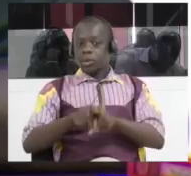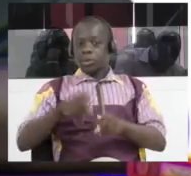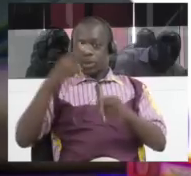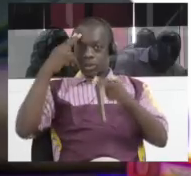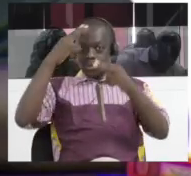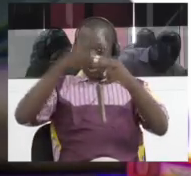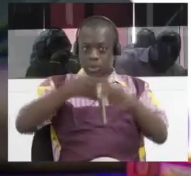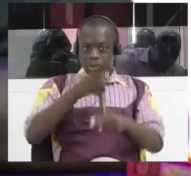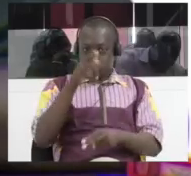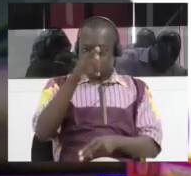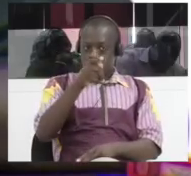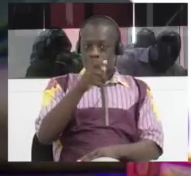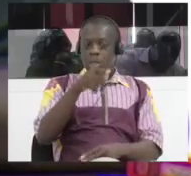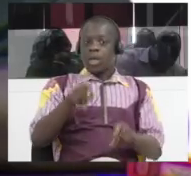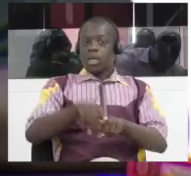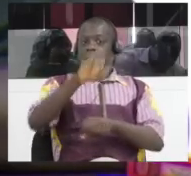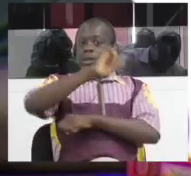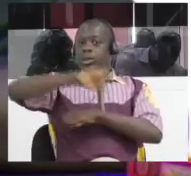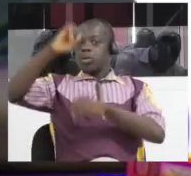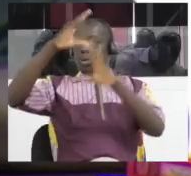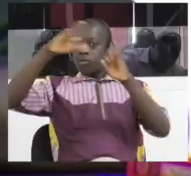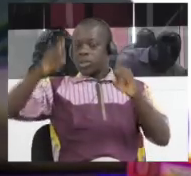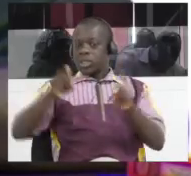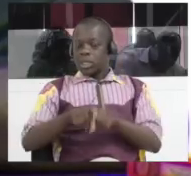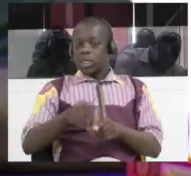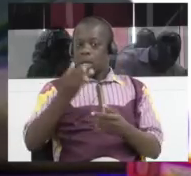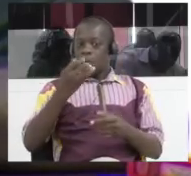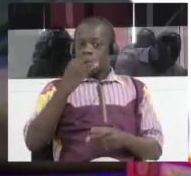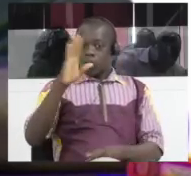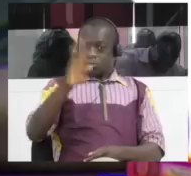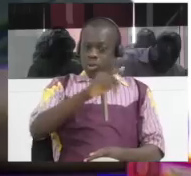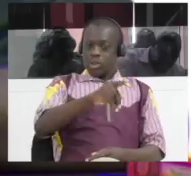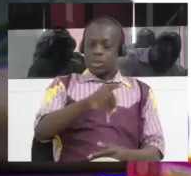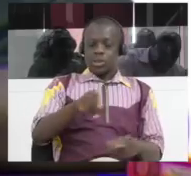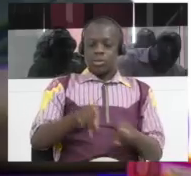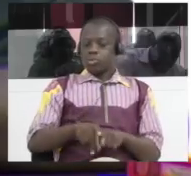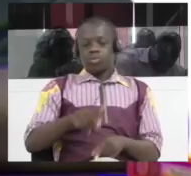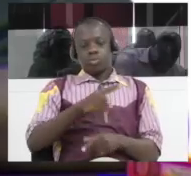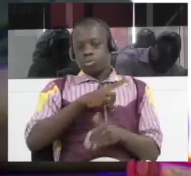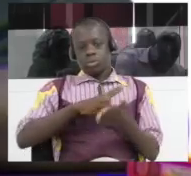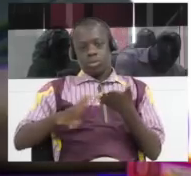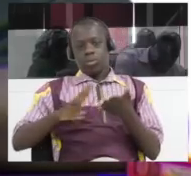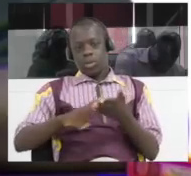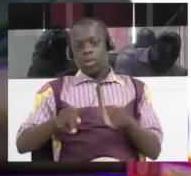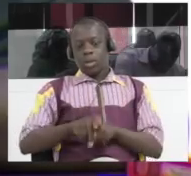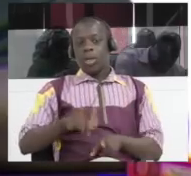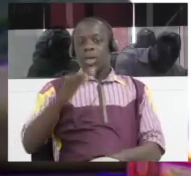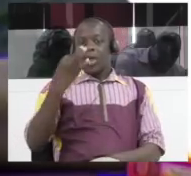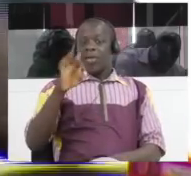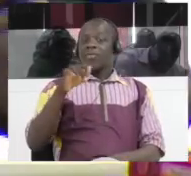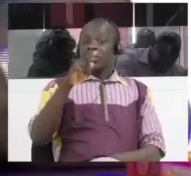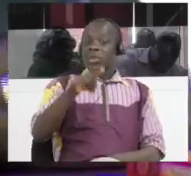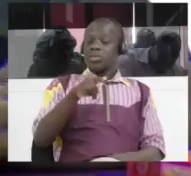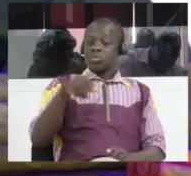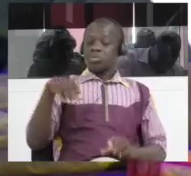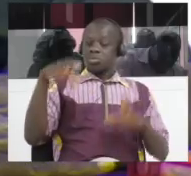and respected you as a senior officer were now giving you orders, you know, there was not the norm. So we said, well, if that is